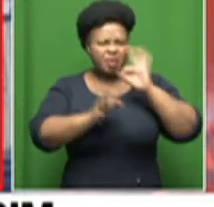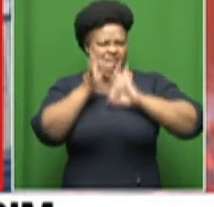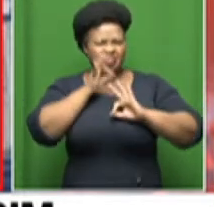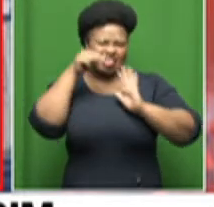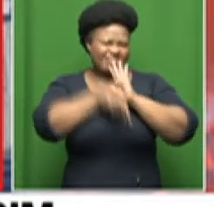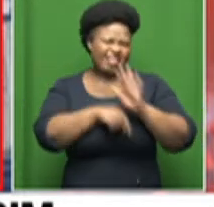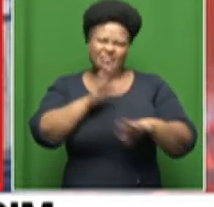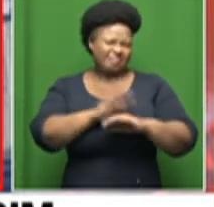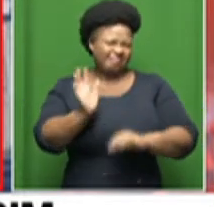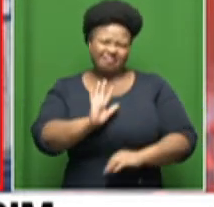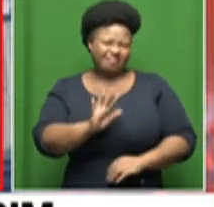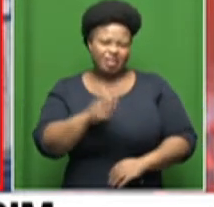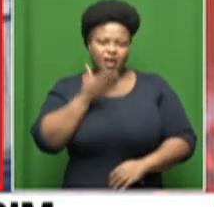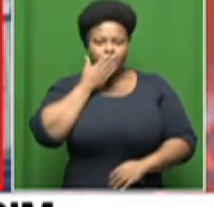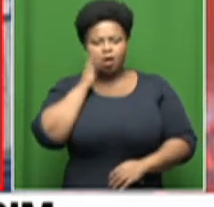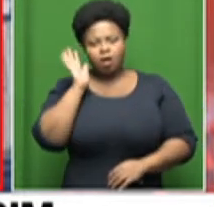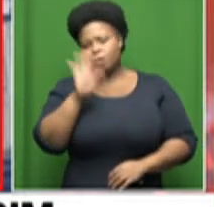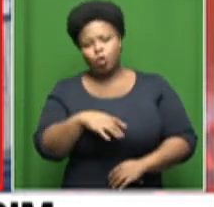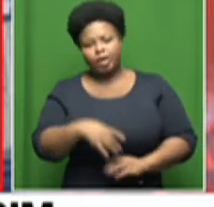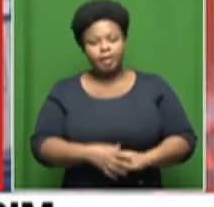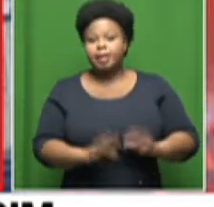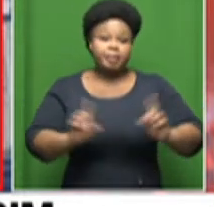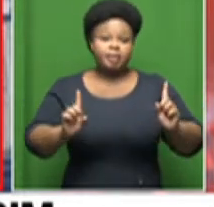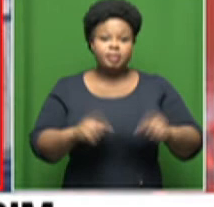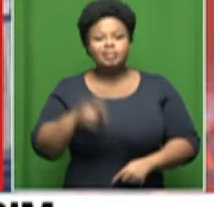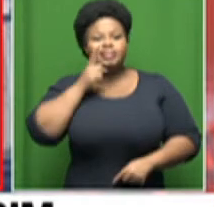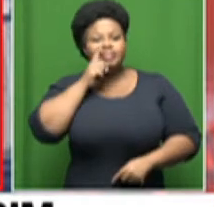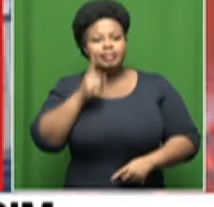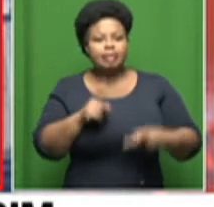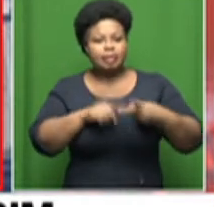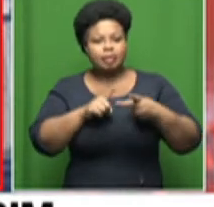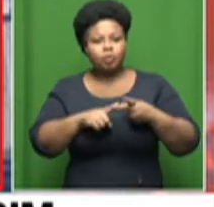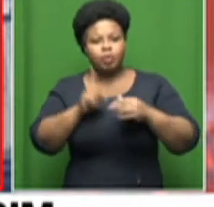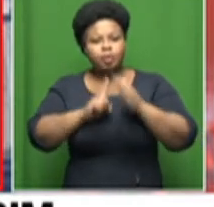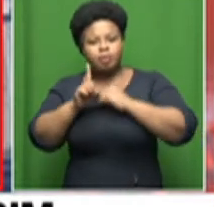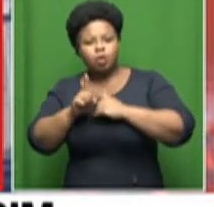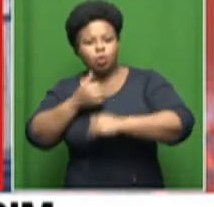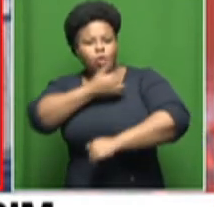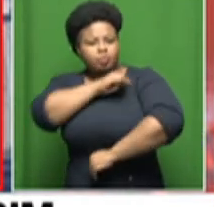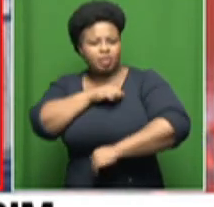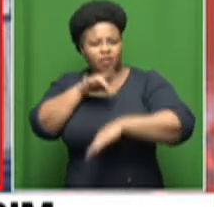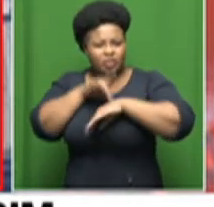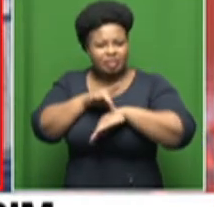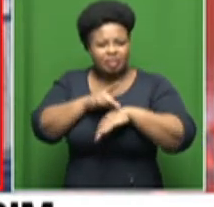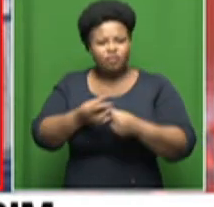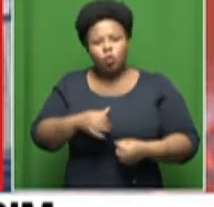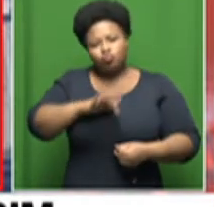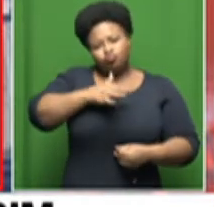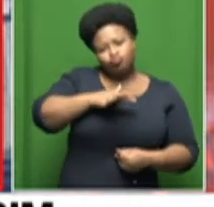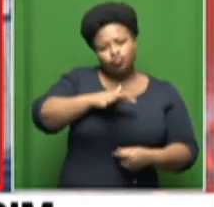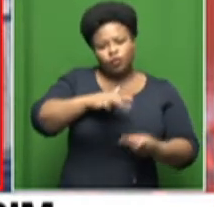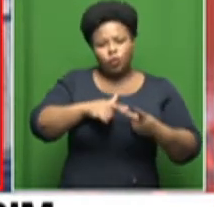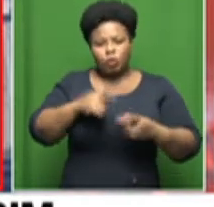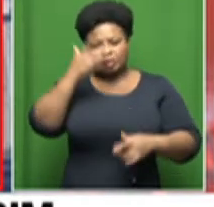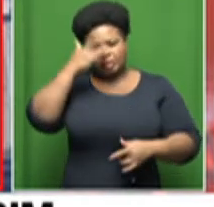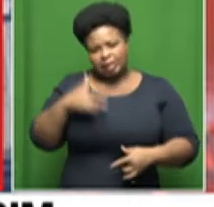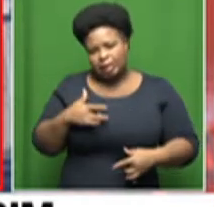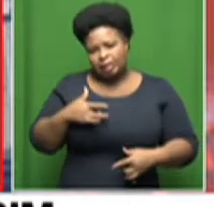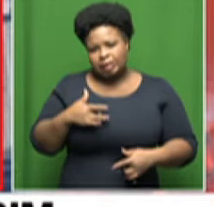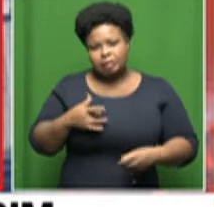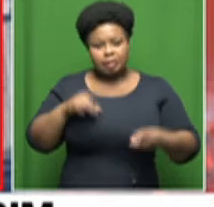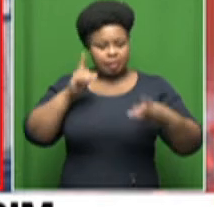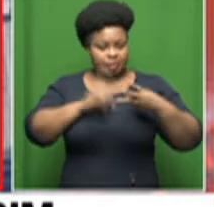with the details. We look at clinical efficacy against mild and moderate infections. And then we look